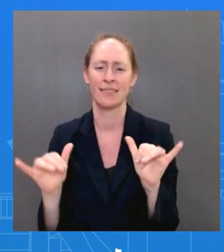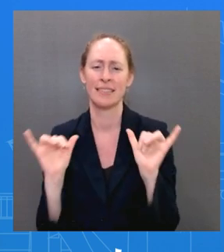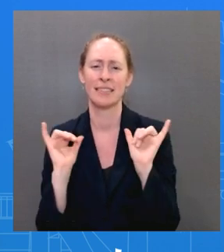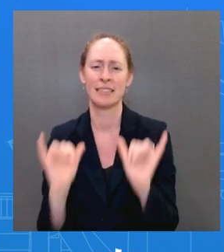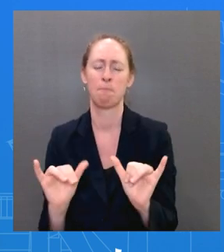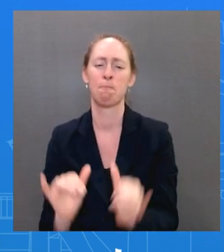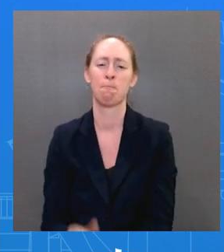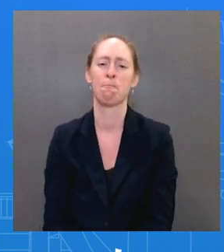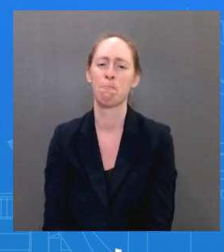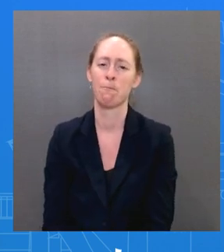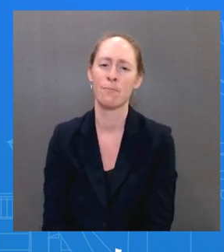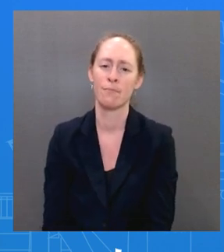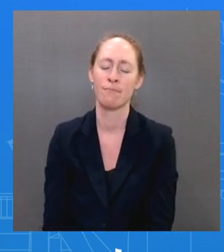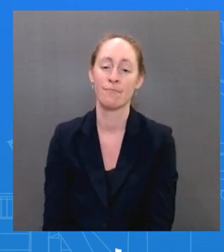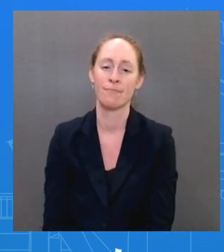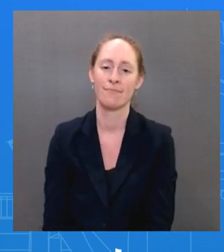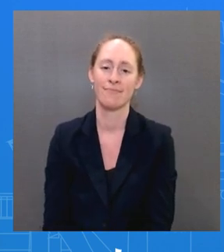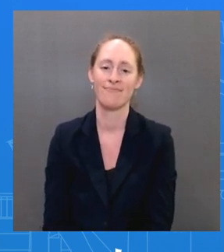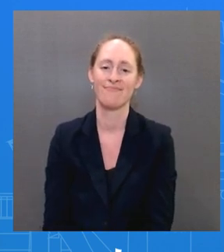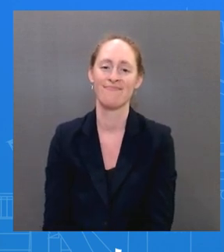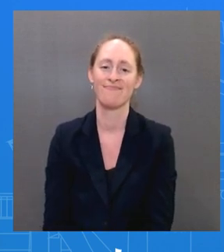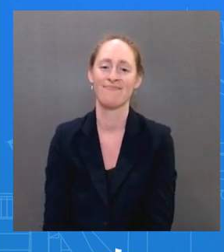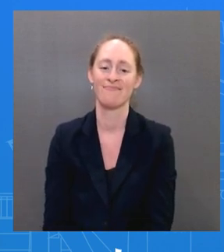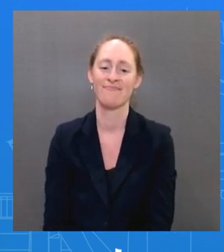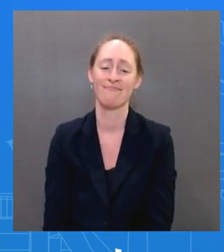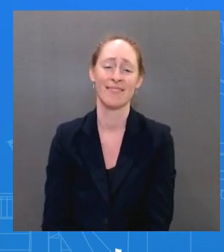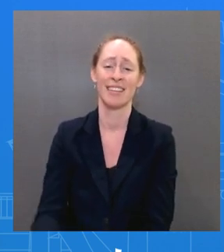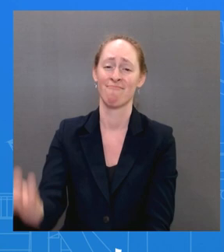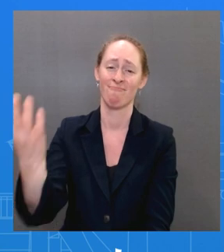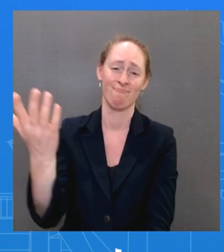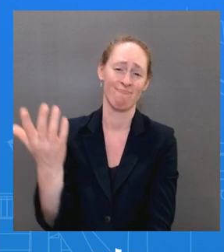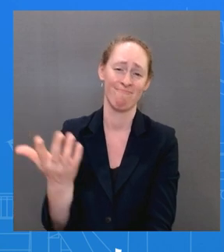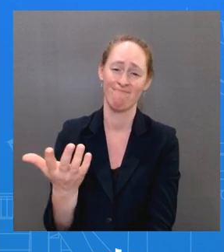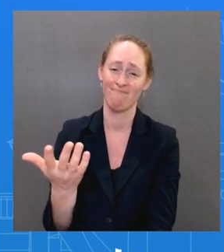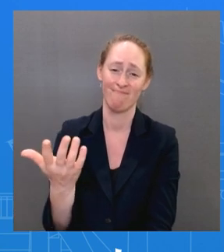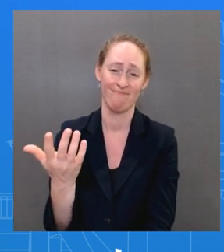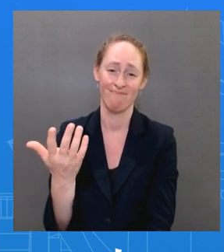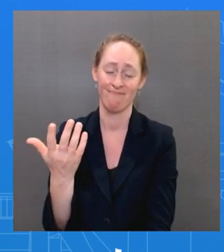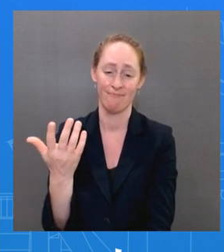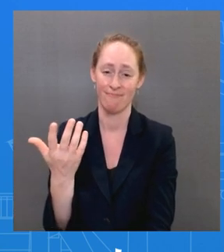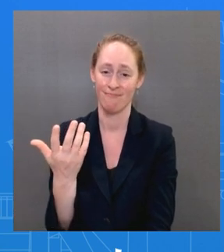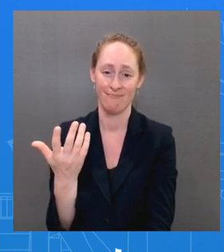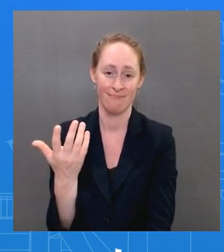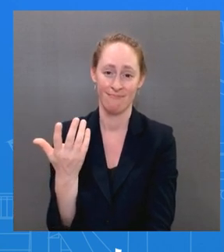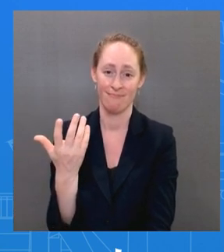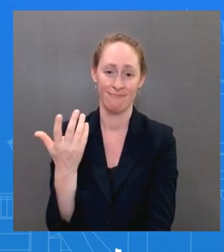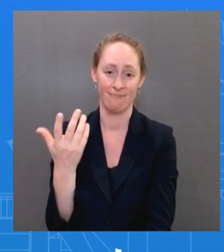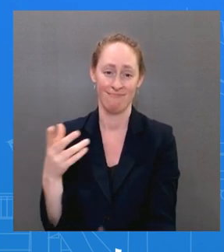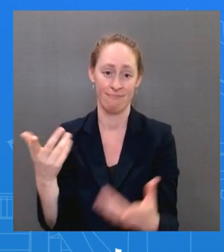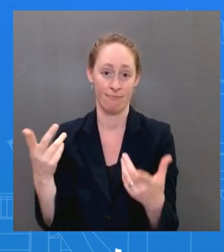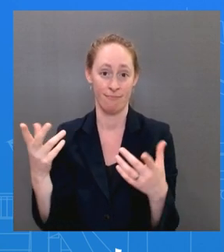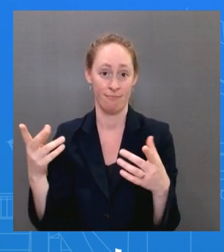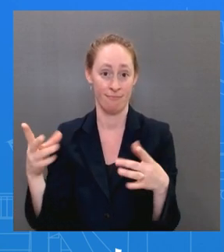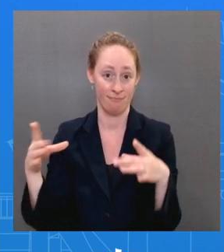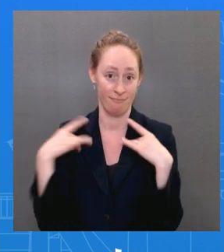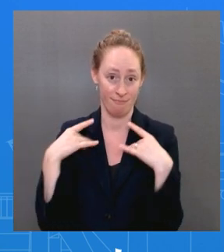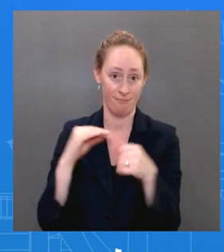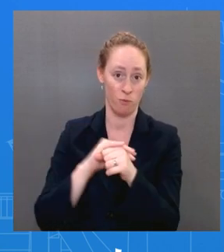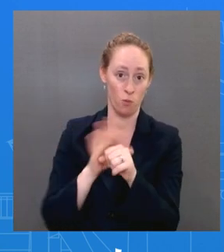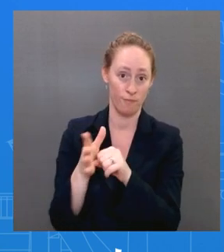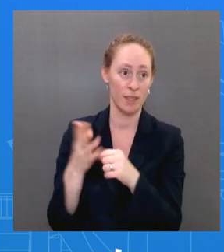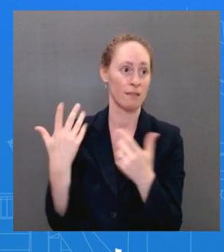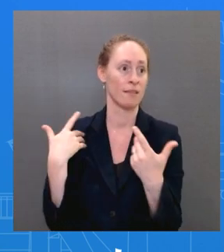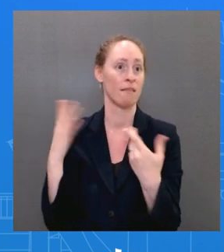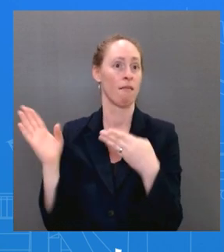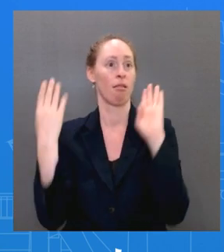As we know, COVID is not unusual, right? This is something that we were preparing for. There is